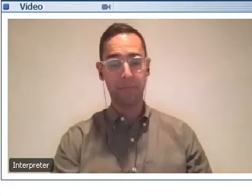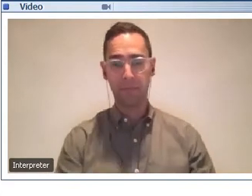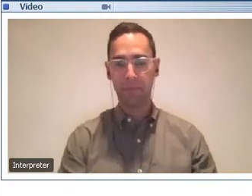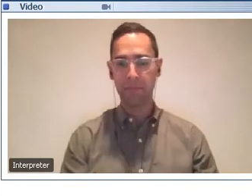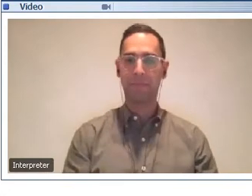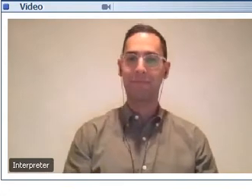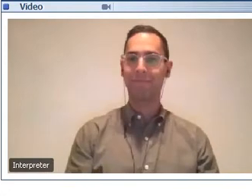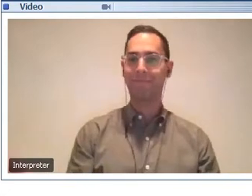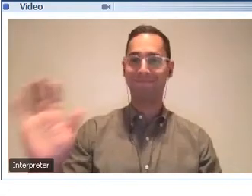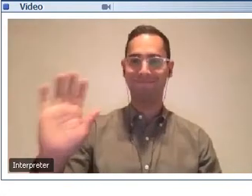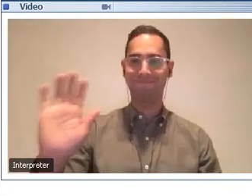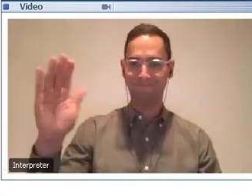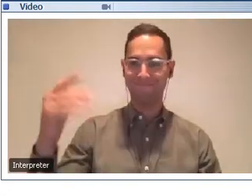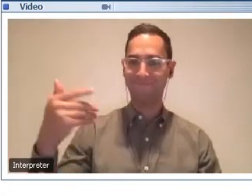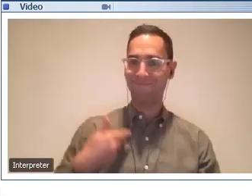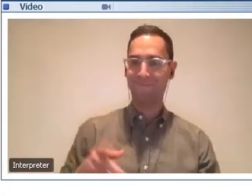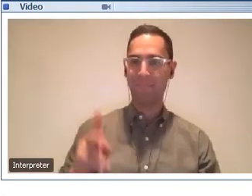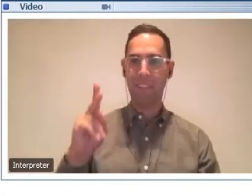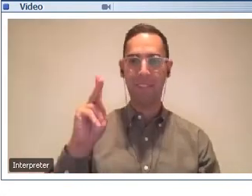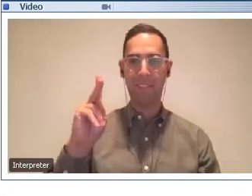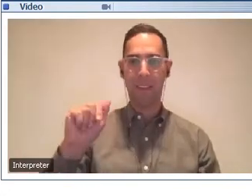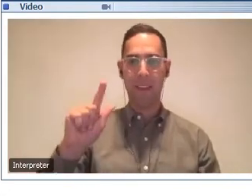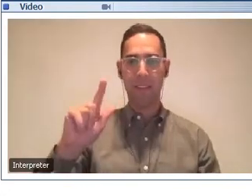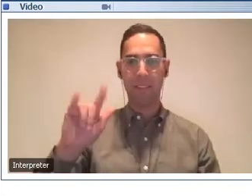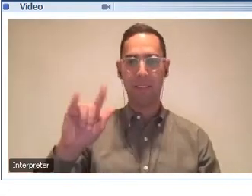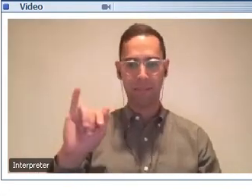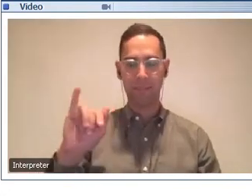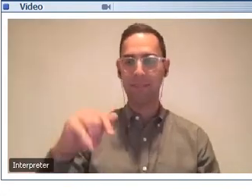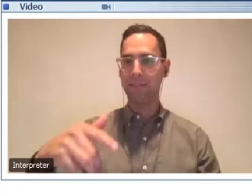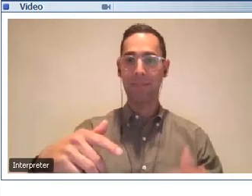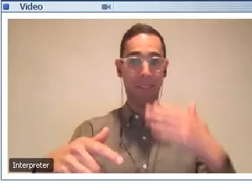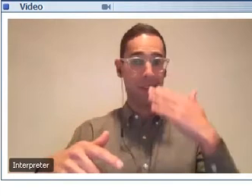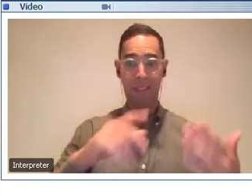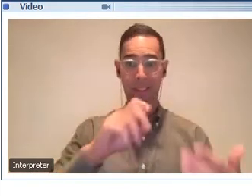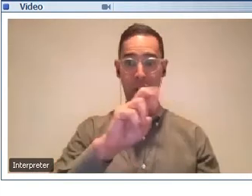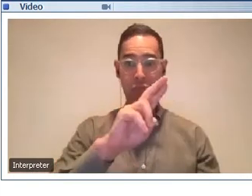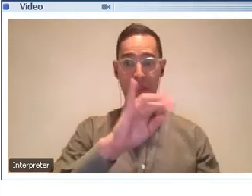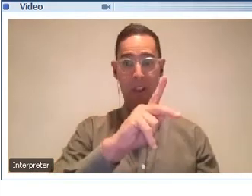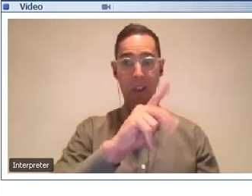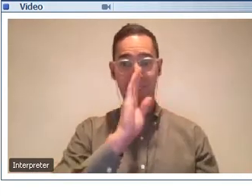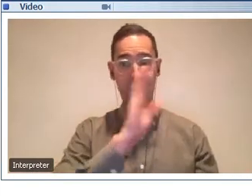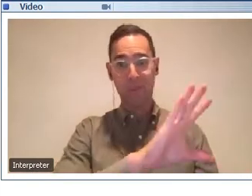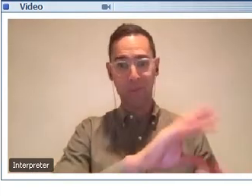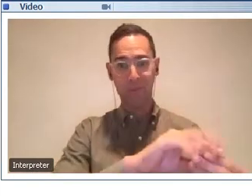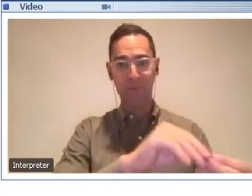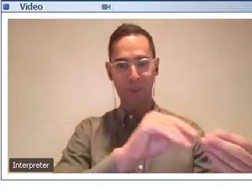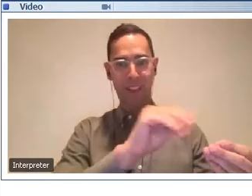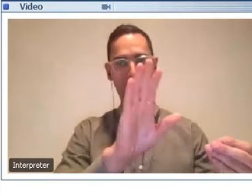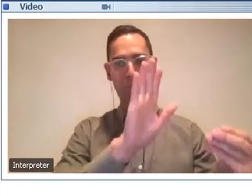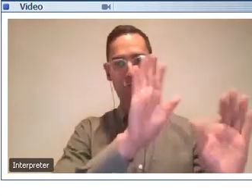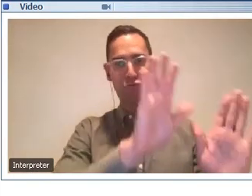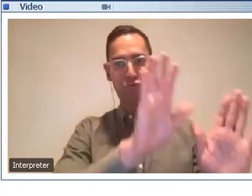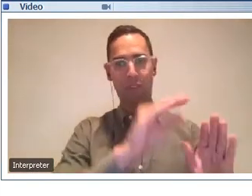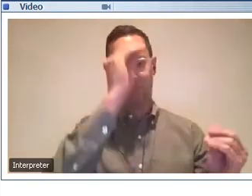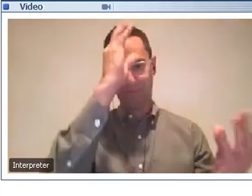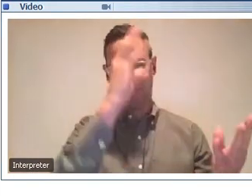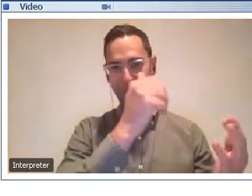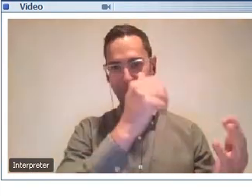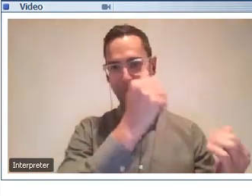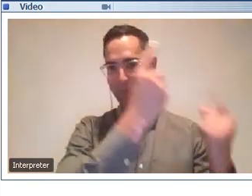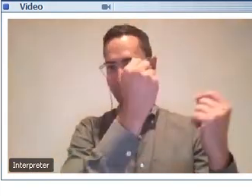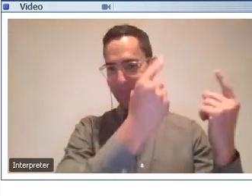Hi, everyone. This is Callie, and yes, thank you so much, Erica, for sharing your story and your great insights. And thanks to everyone tuning in today